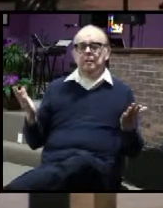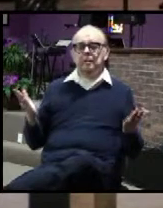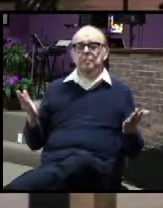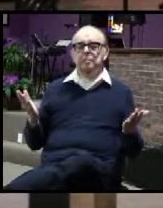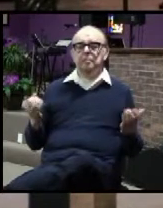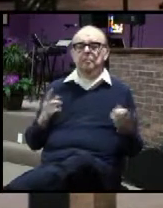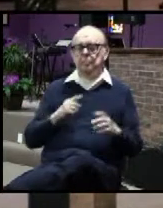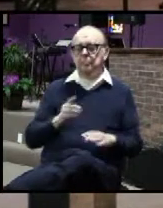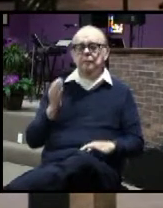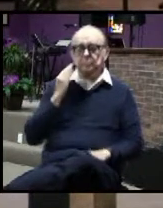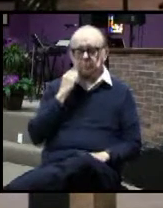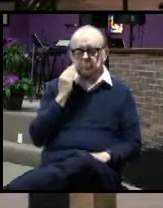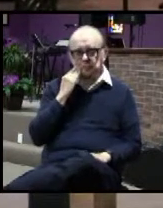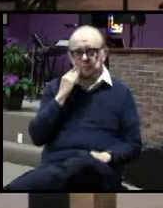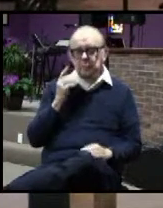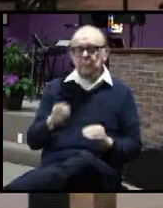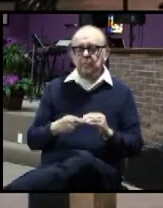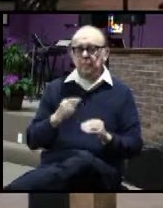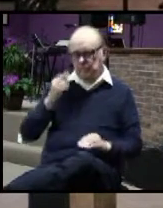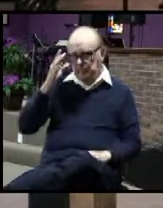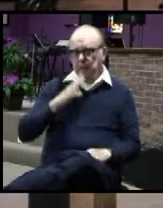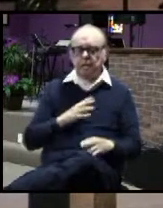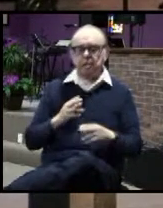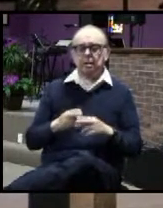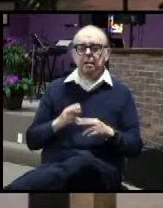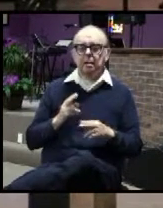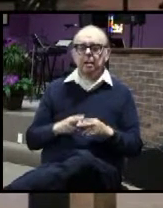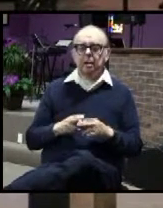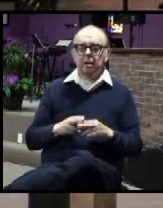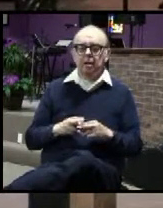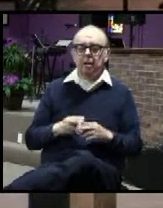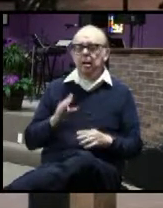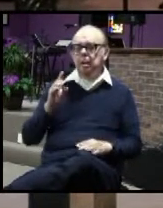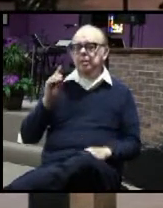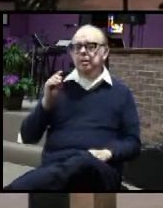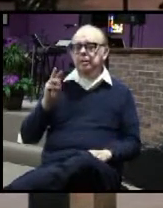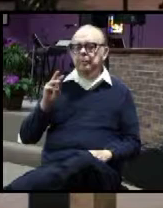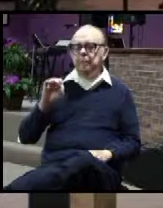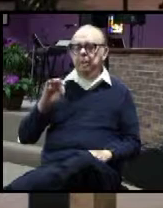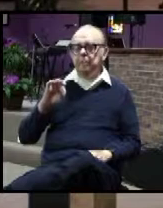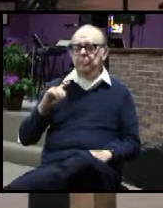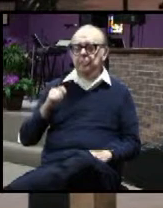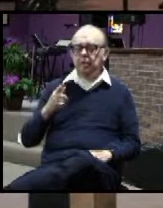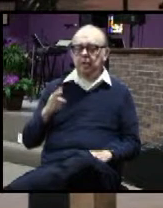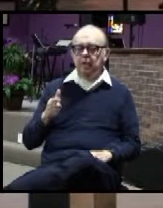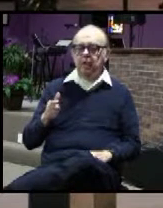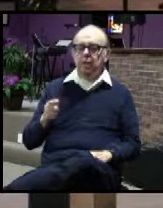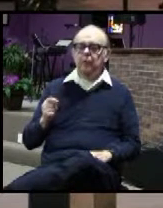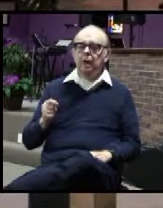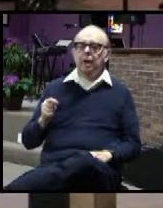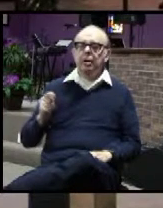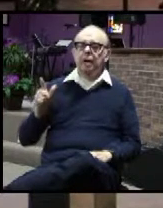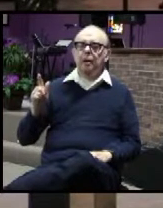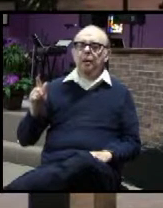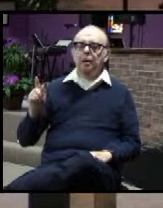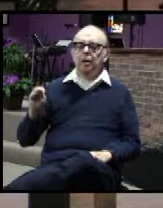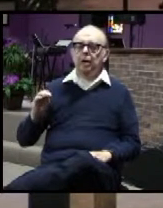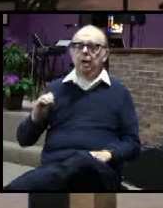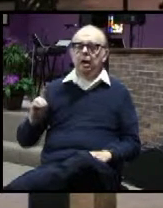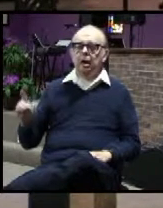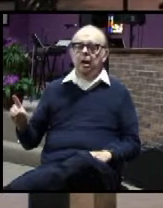But how many of you all know about a gentleman by the name of Dwight L. Moody,